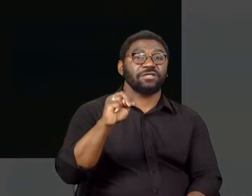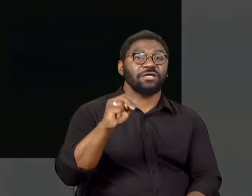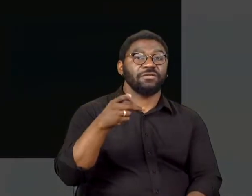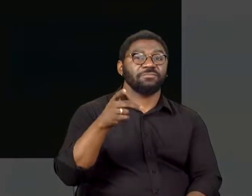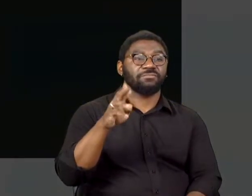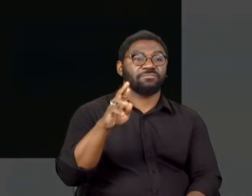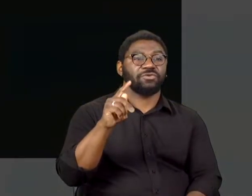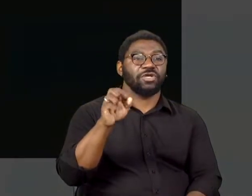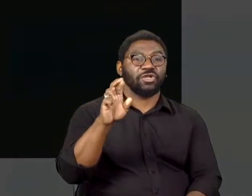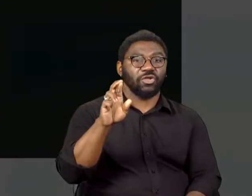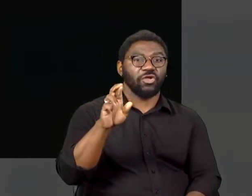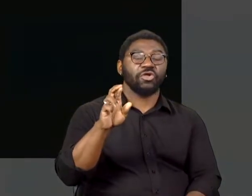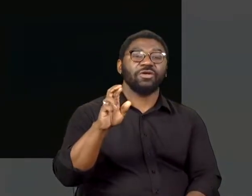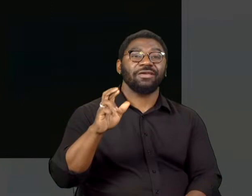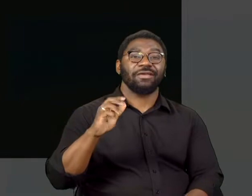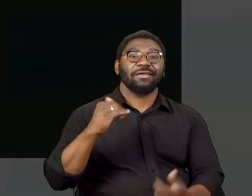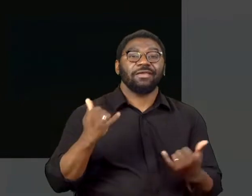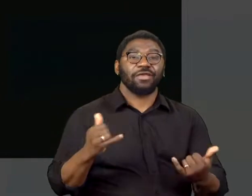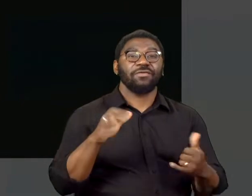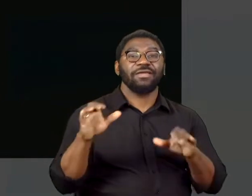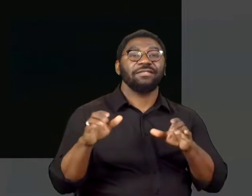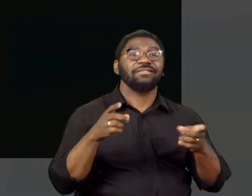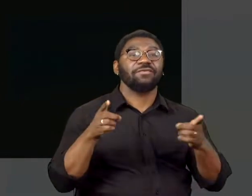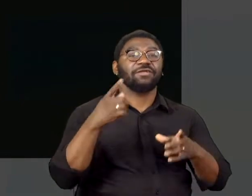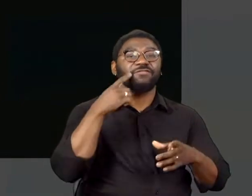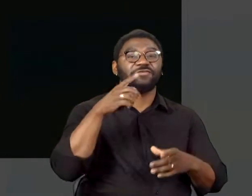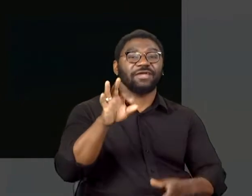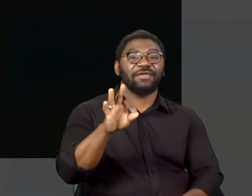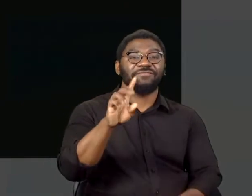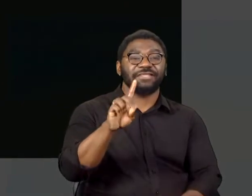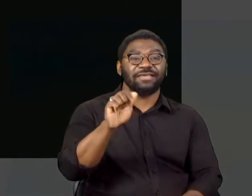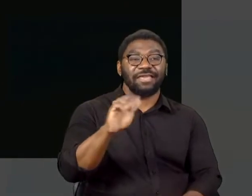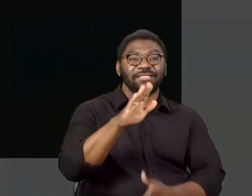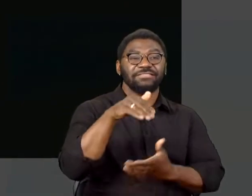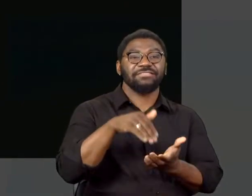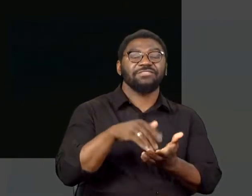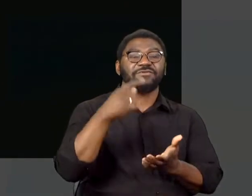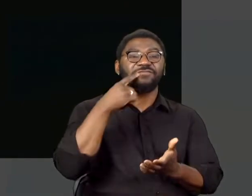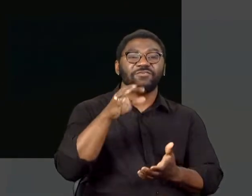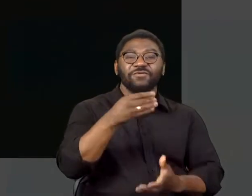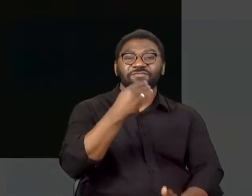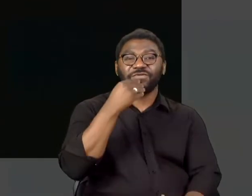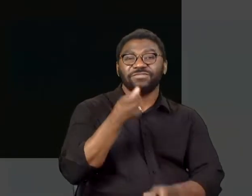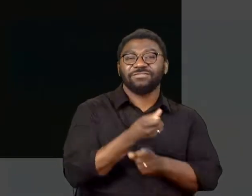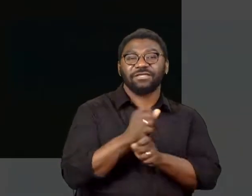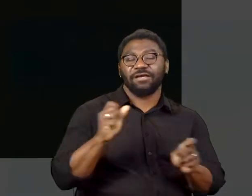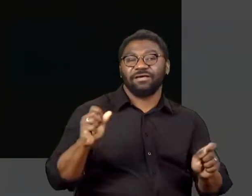Prager, Acting Director for FDA's Center for Food Safety and Applied Nutrition.